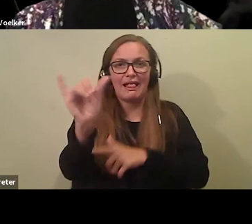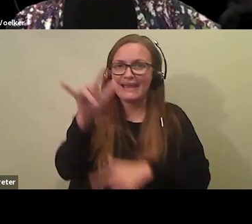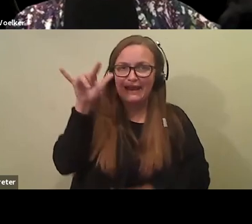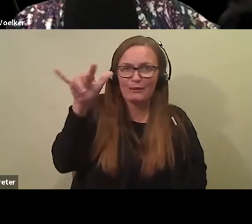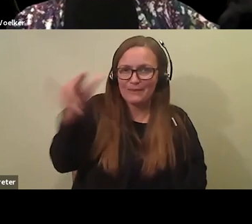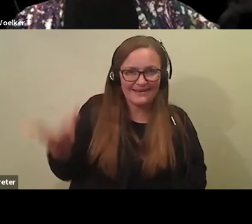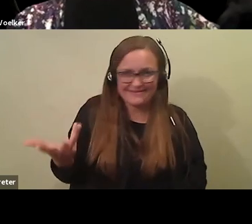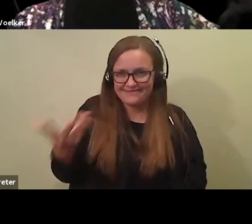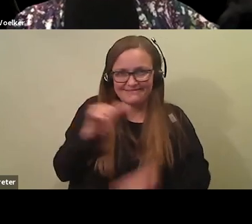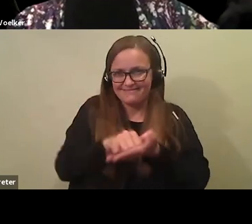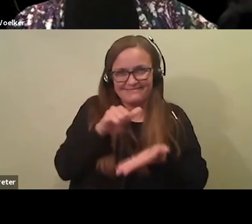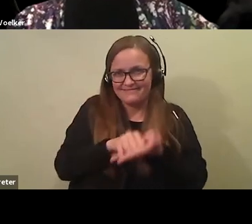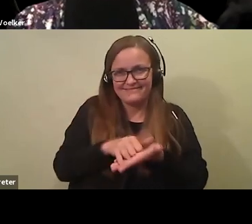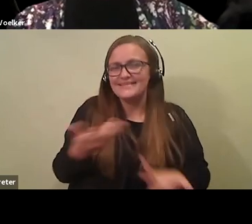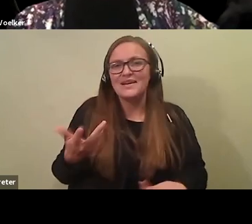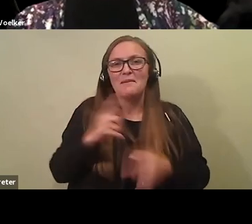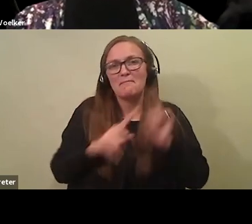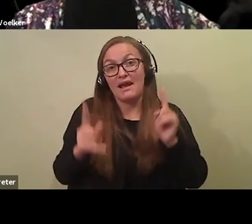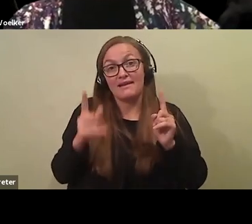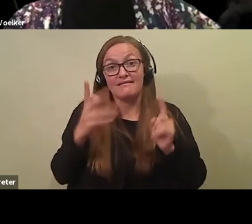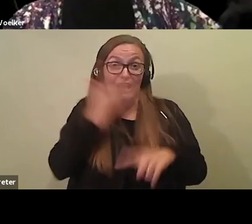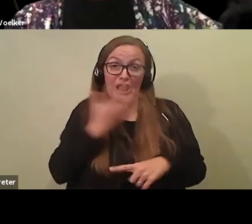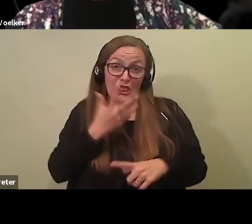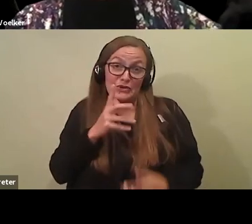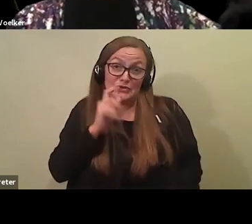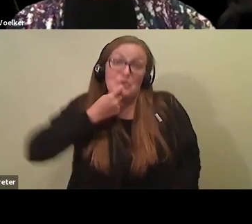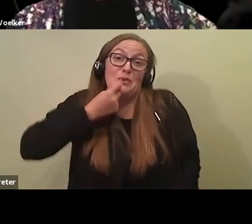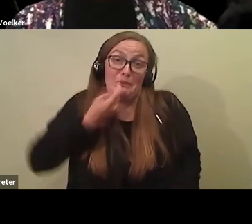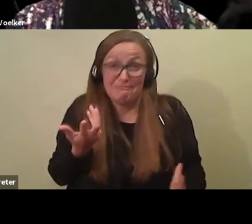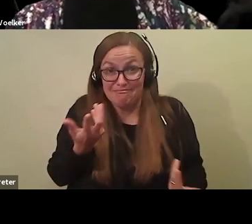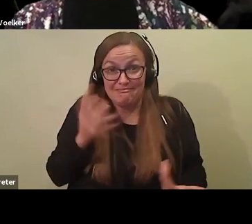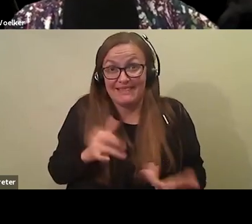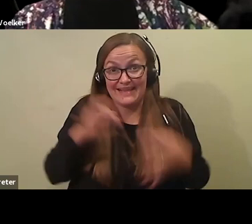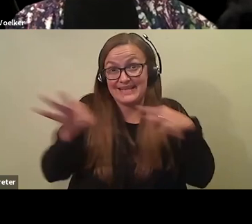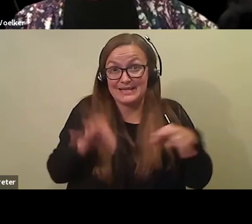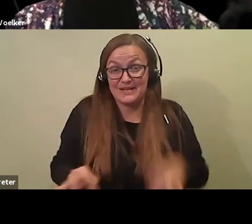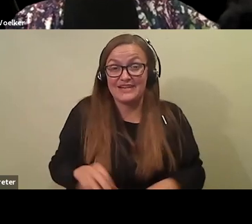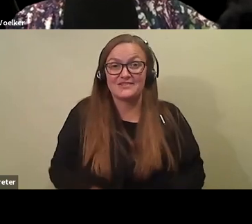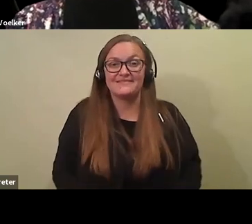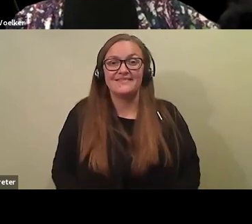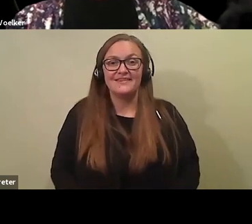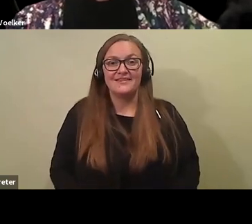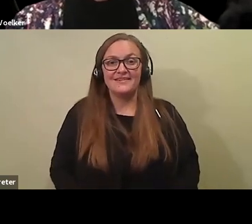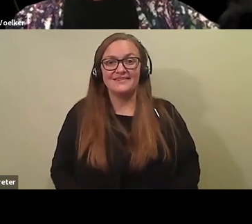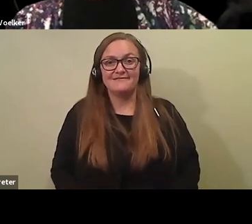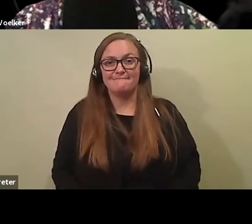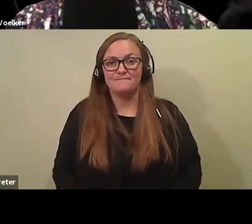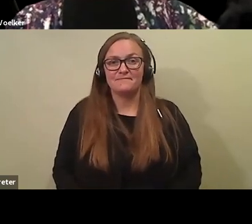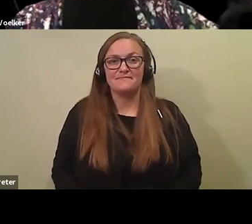either, but it just looks bloody cool, the explanation. That's very, very true. Thank